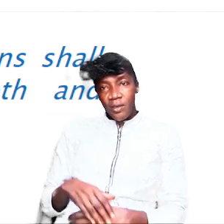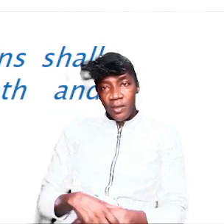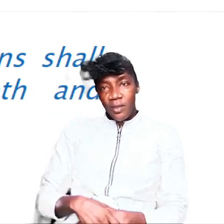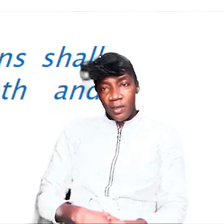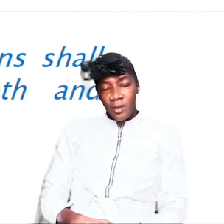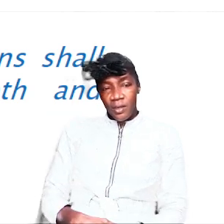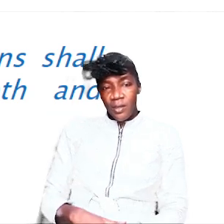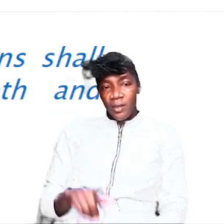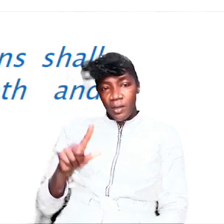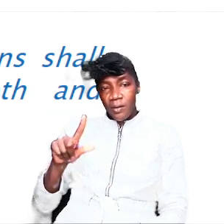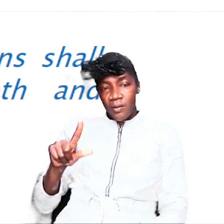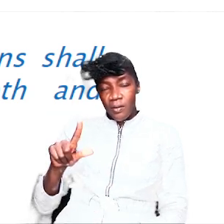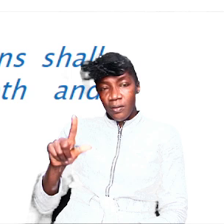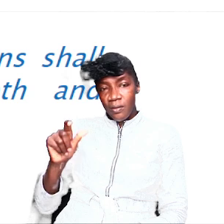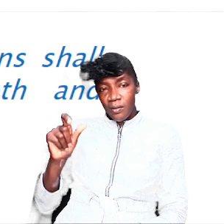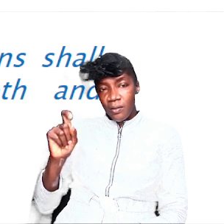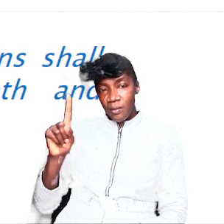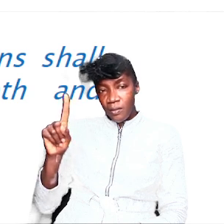1 to 10.